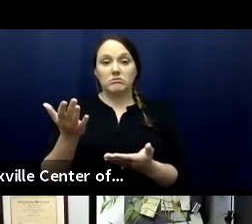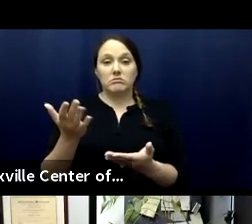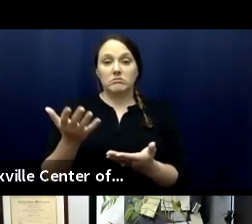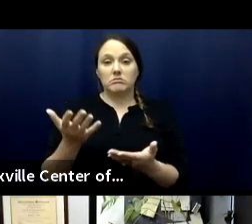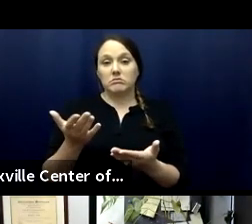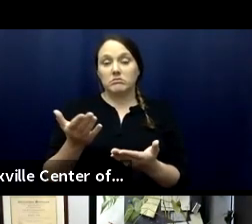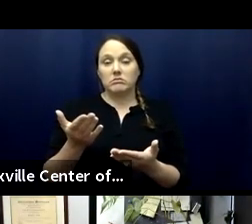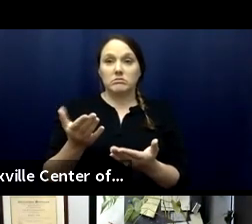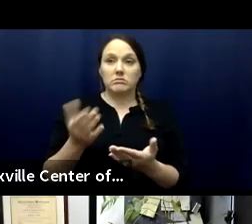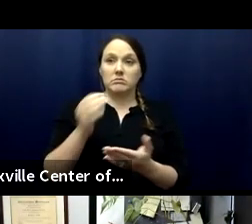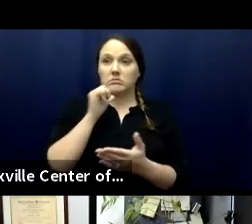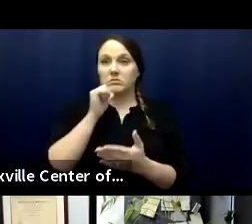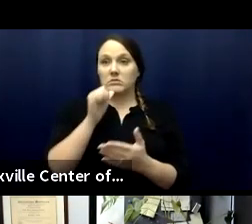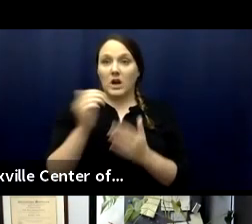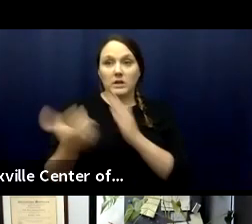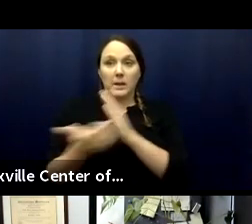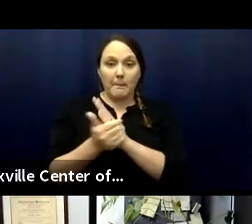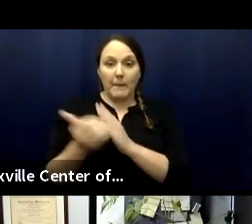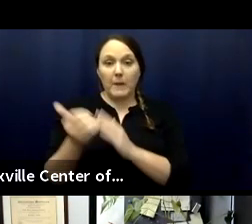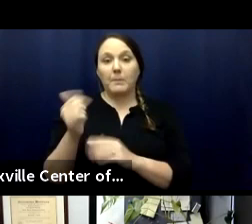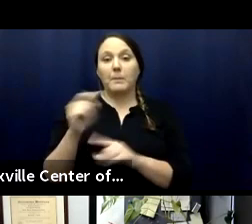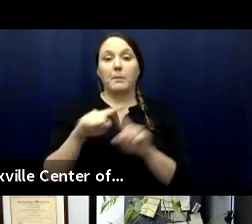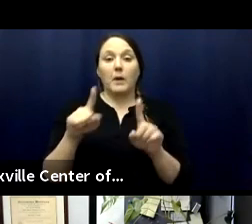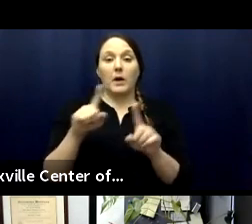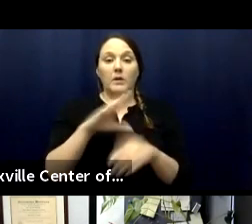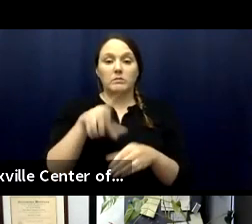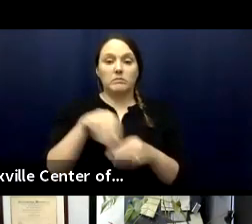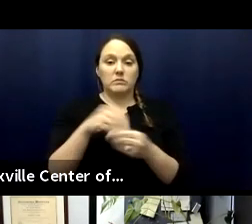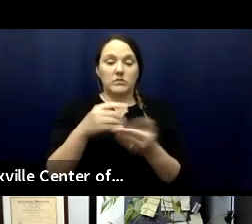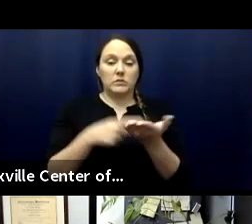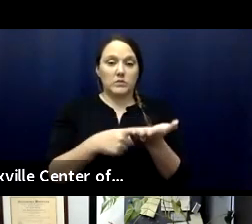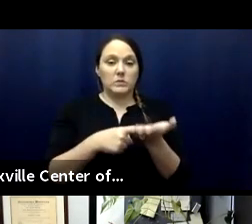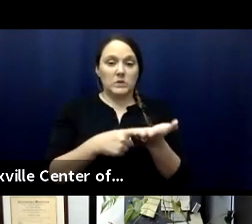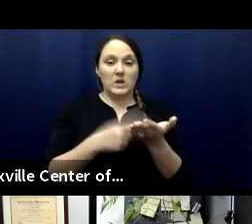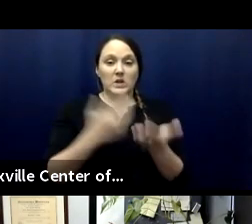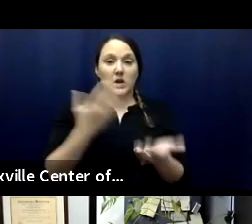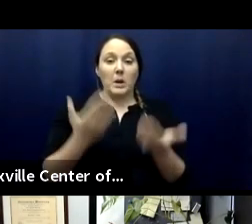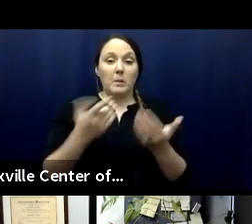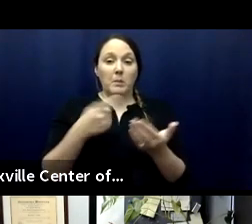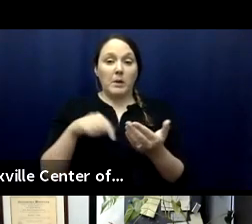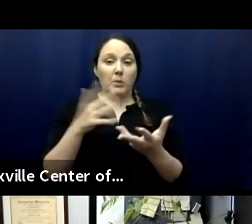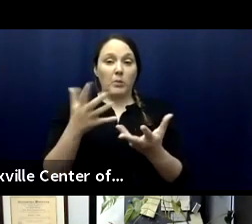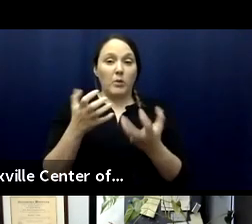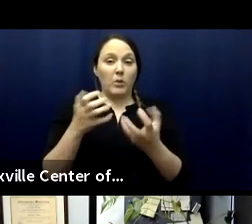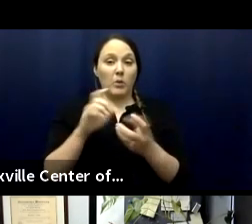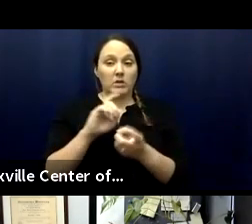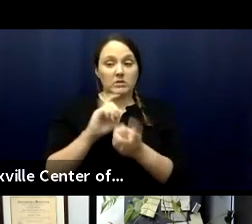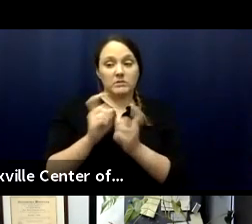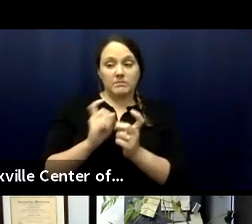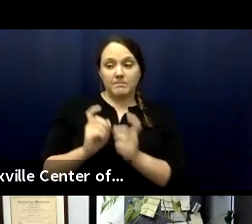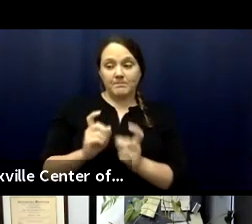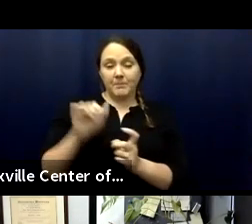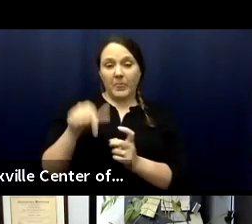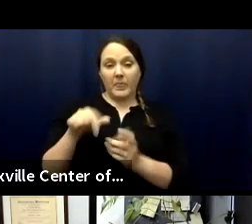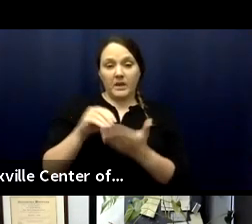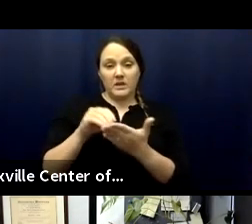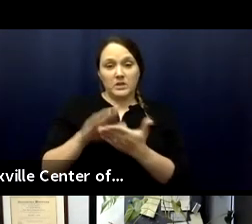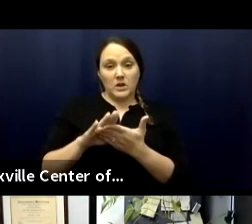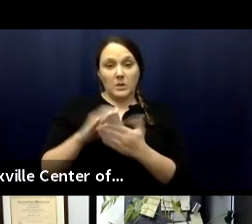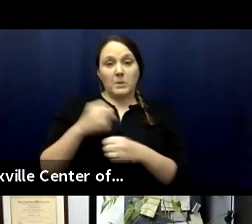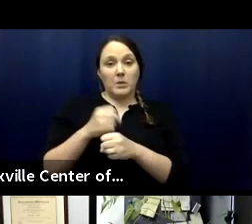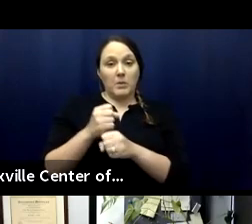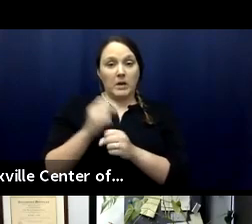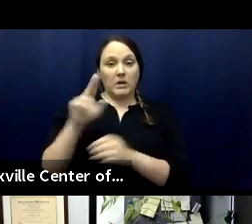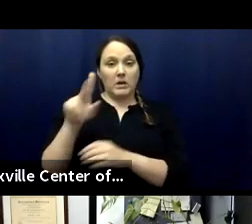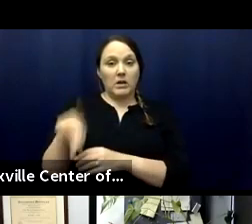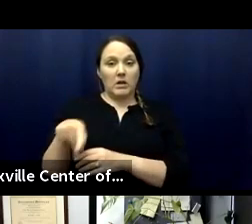proposal, not as an amendment, but just as part of this discussion, that we may wish to refine this document to make it contemporary before we